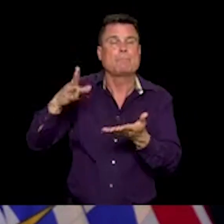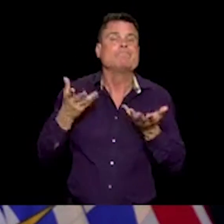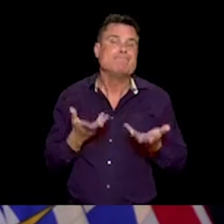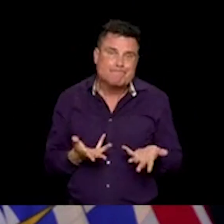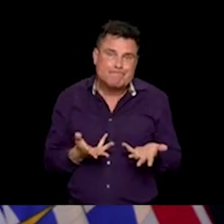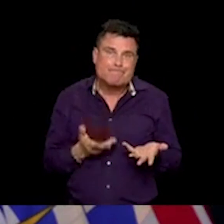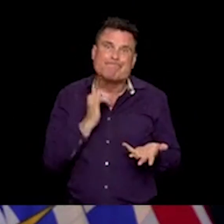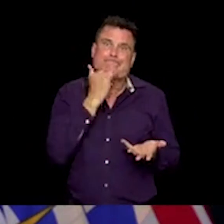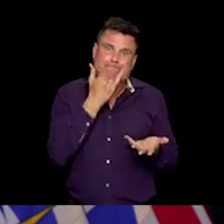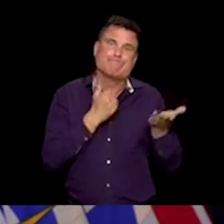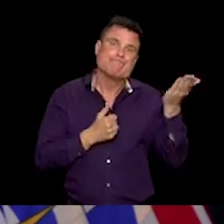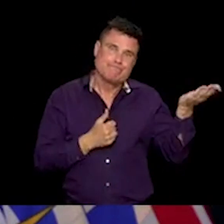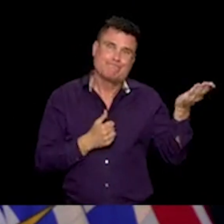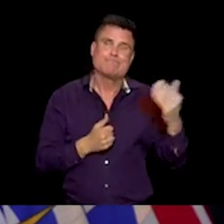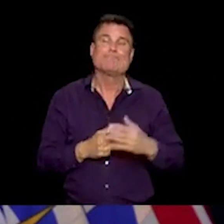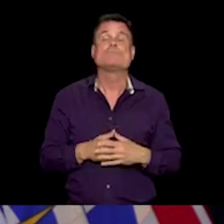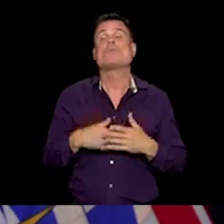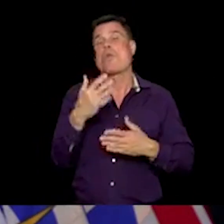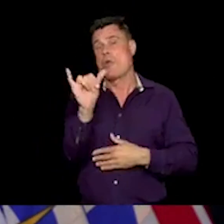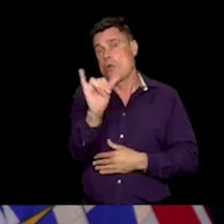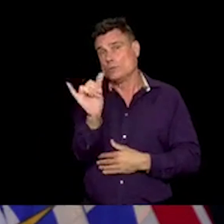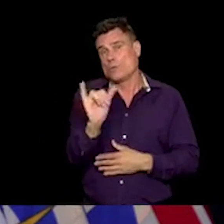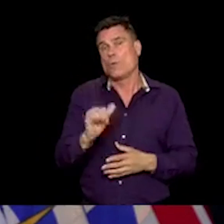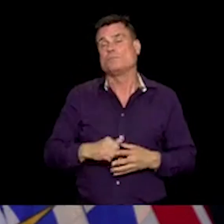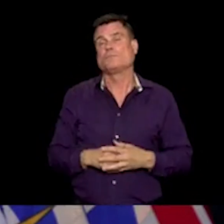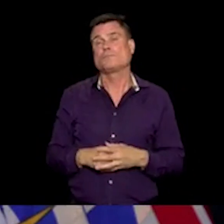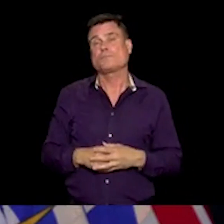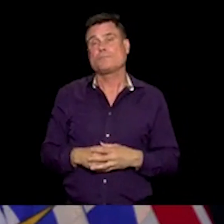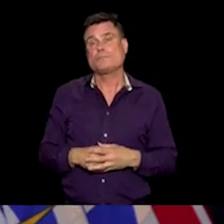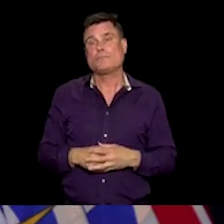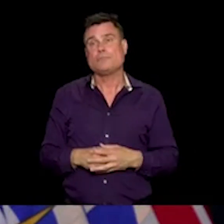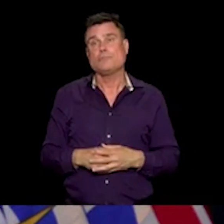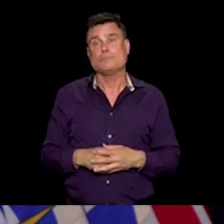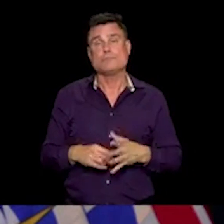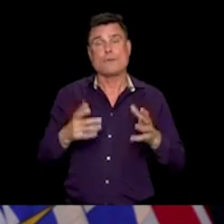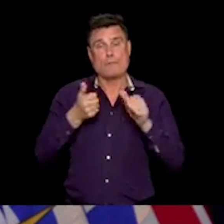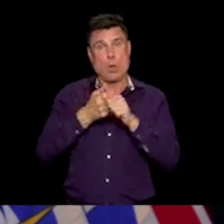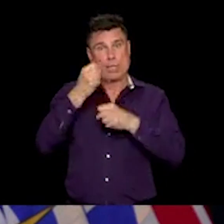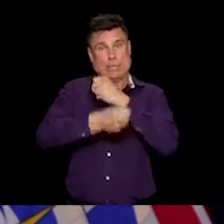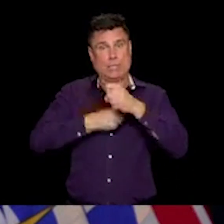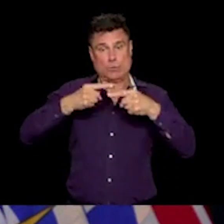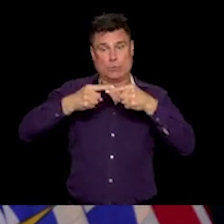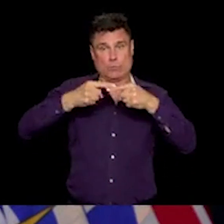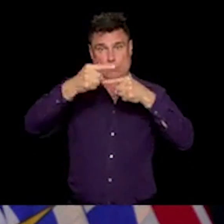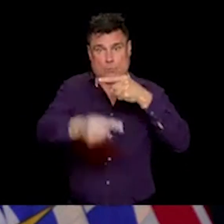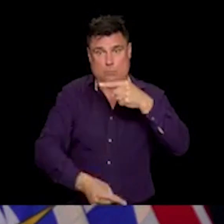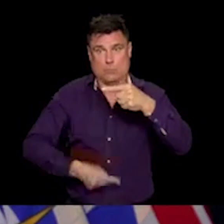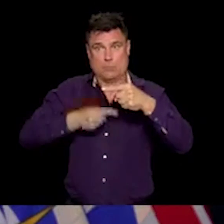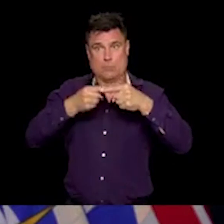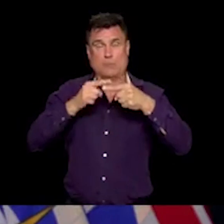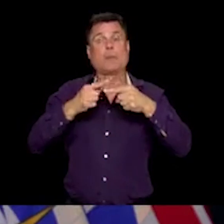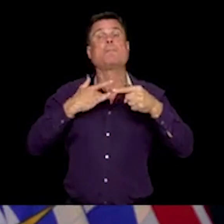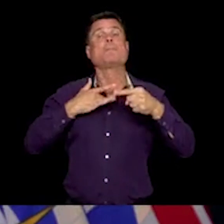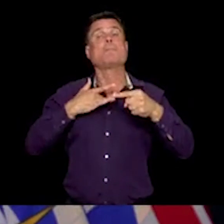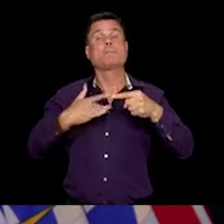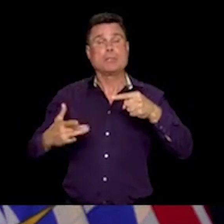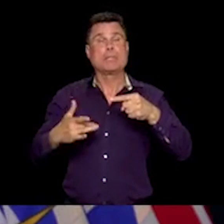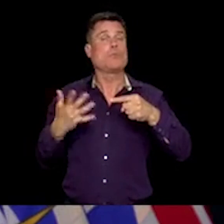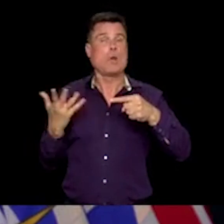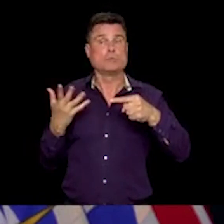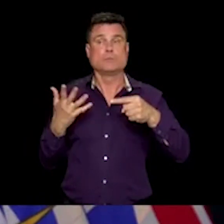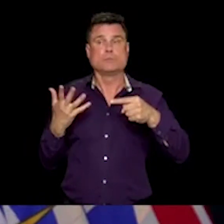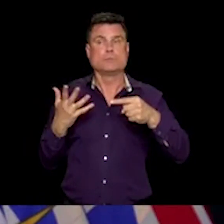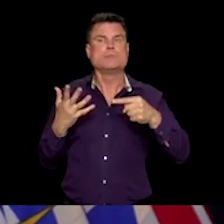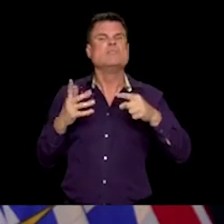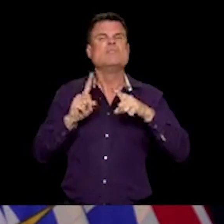there is some seasonality to respiratory viruses historically, particularly with influenza.